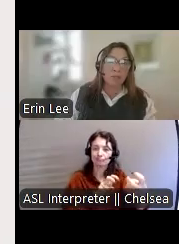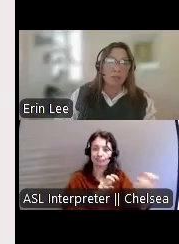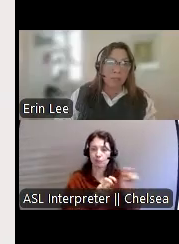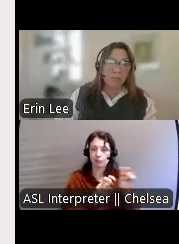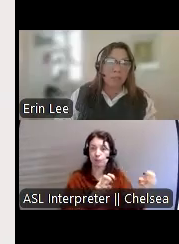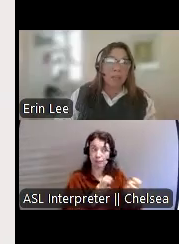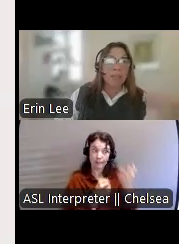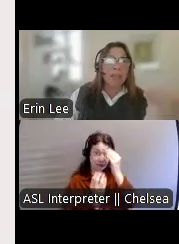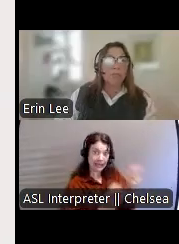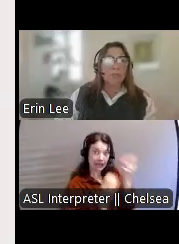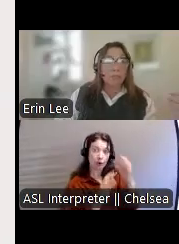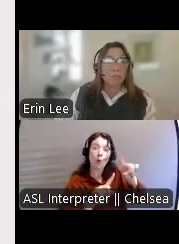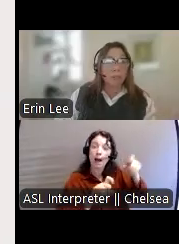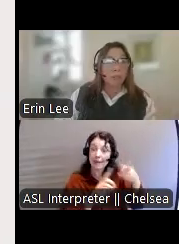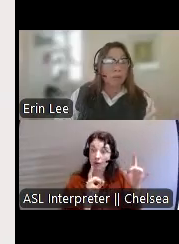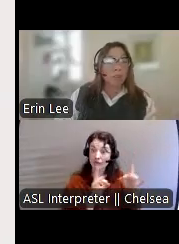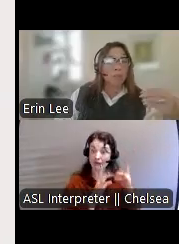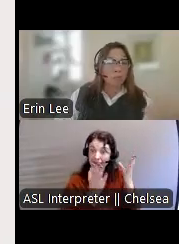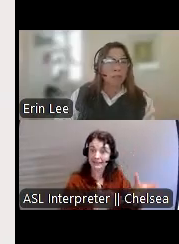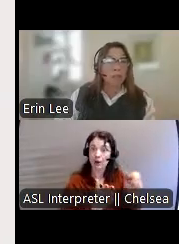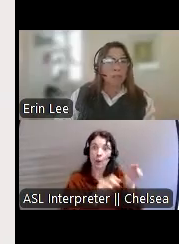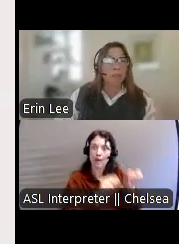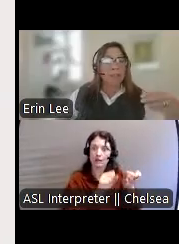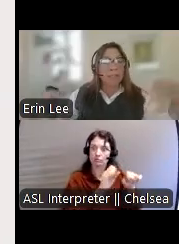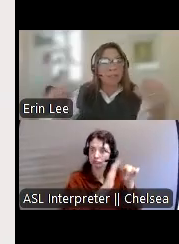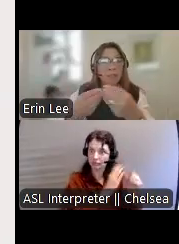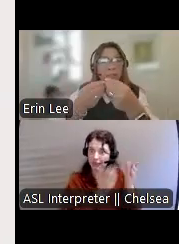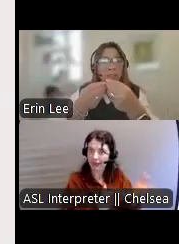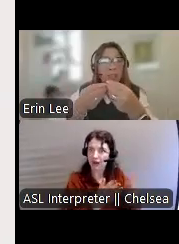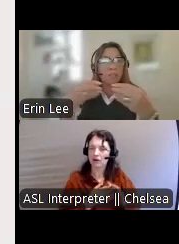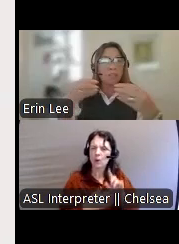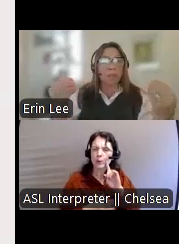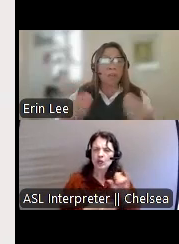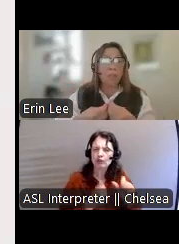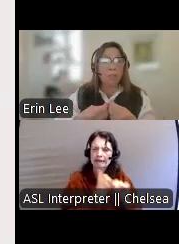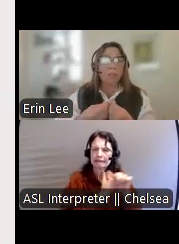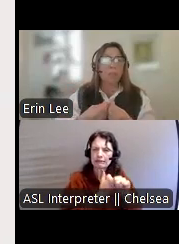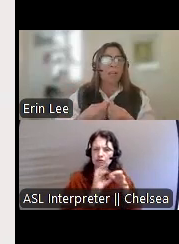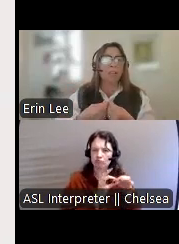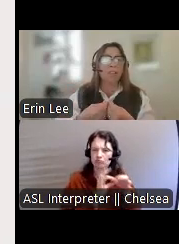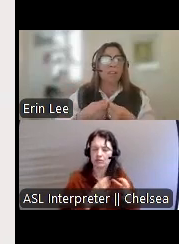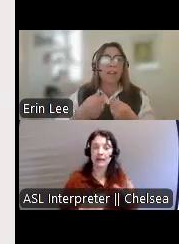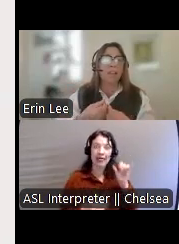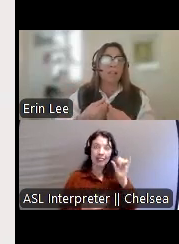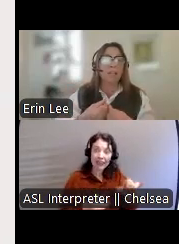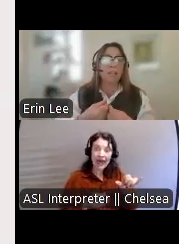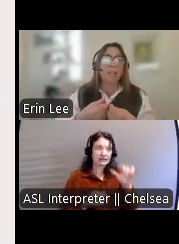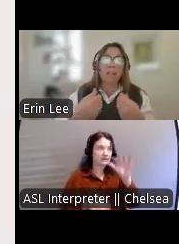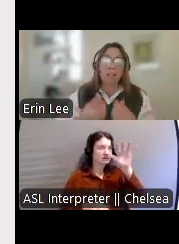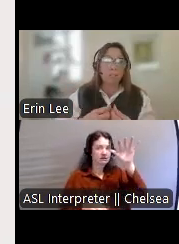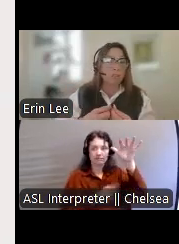that information? It's really critical that we're doing that, because these are the intersections where people can actually have